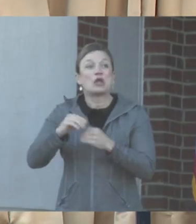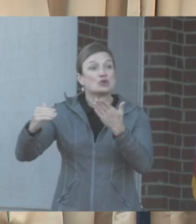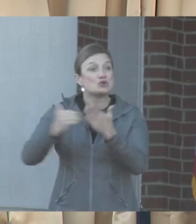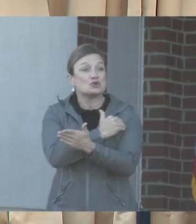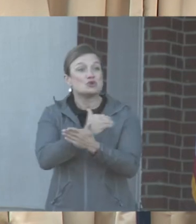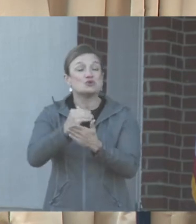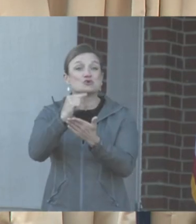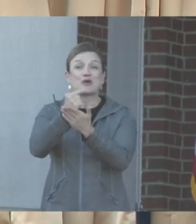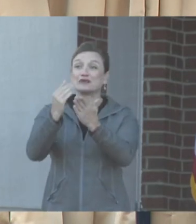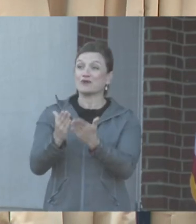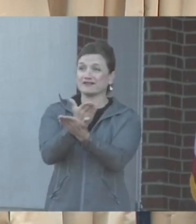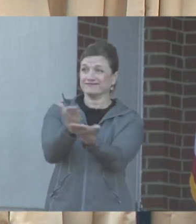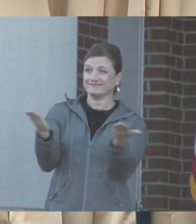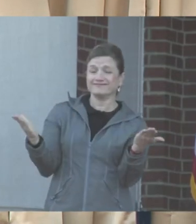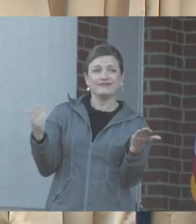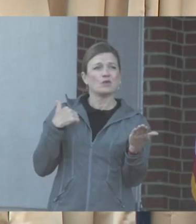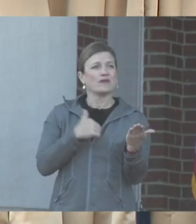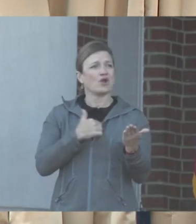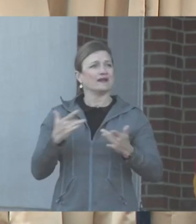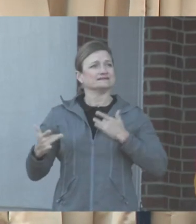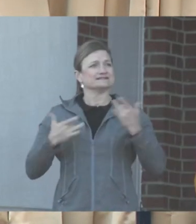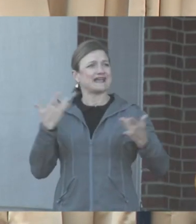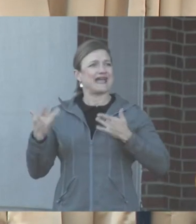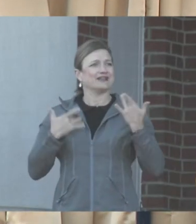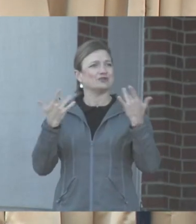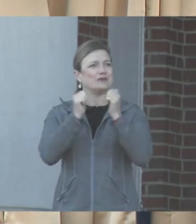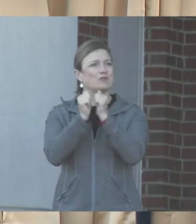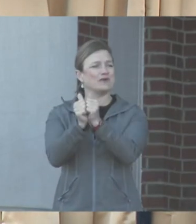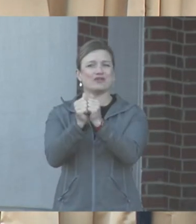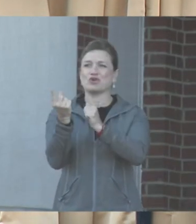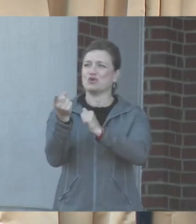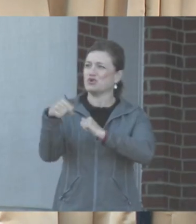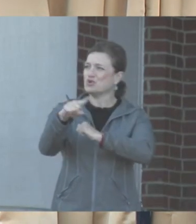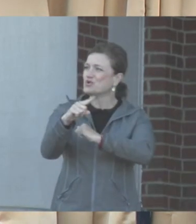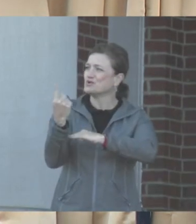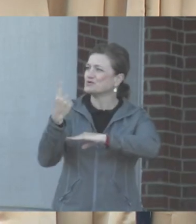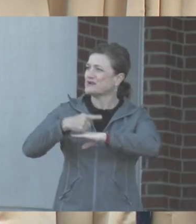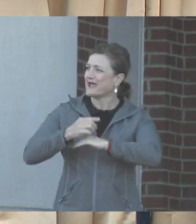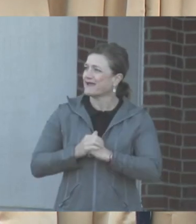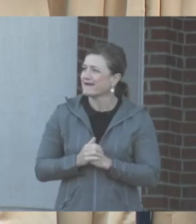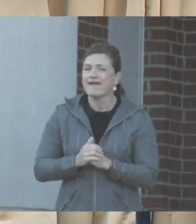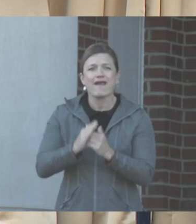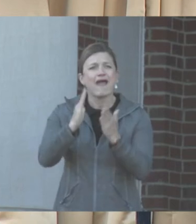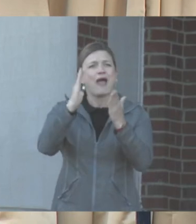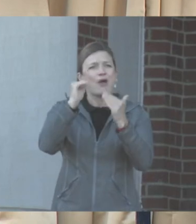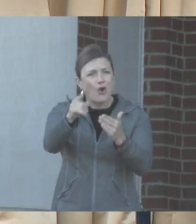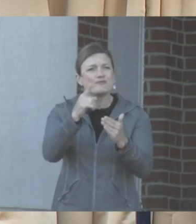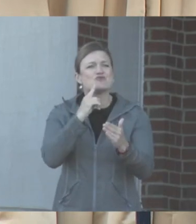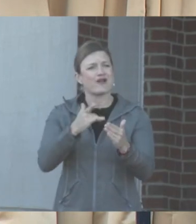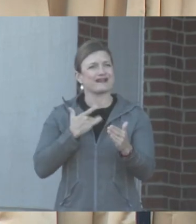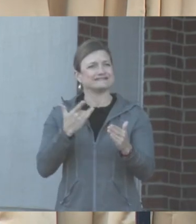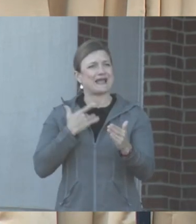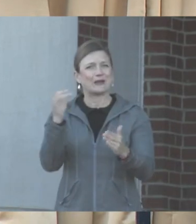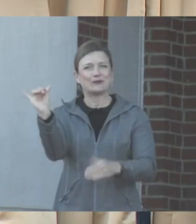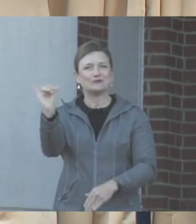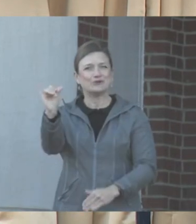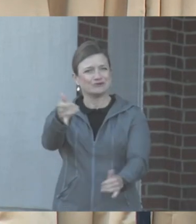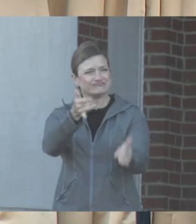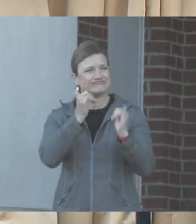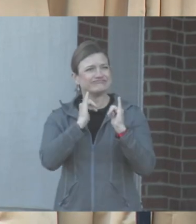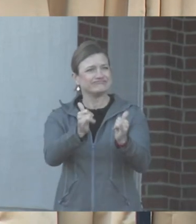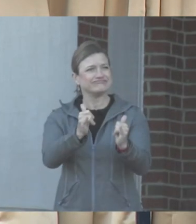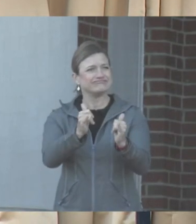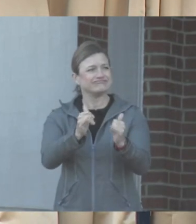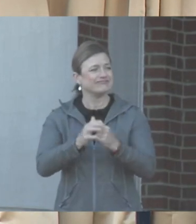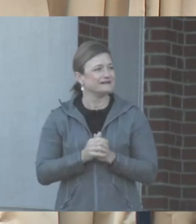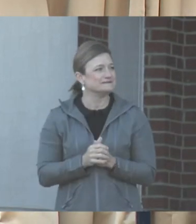Piedmont Community College, we are so excited to be here with you today. And so I hope you are as excited as we are. I'm gonna give you the chance this